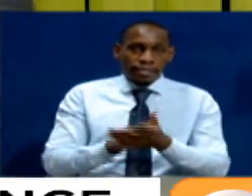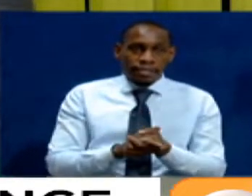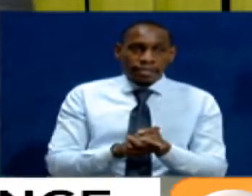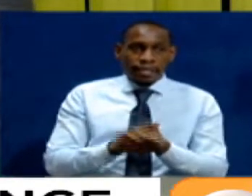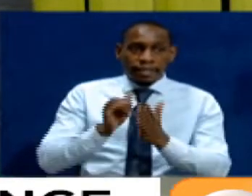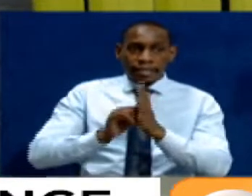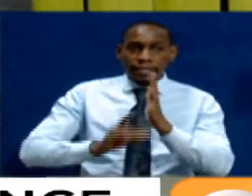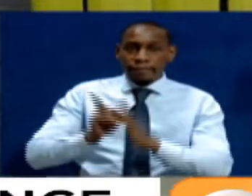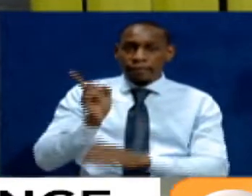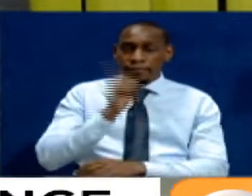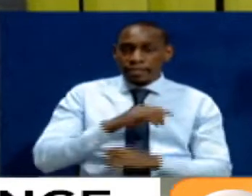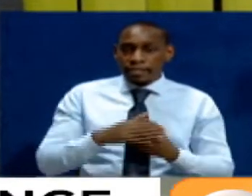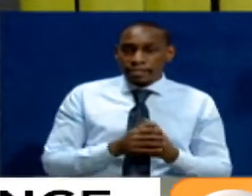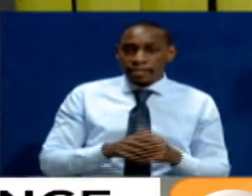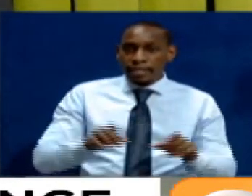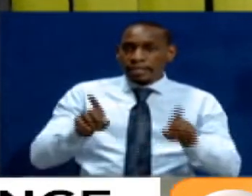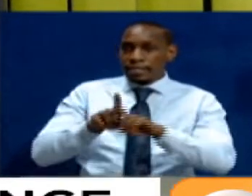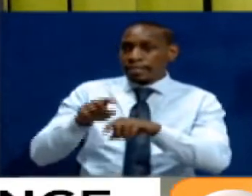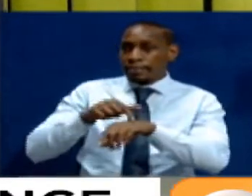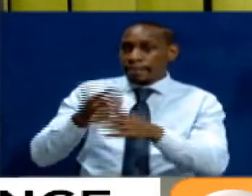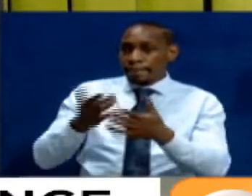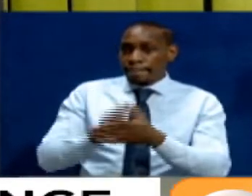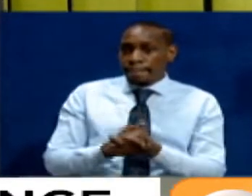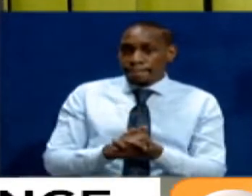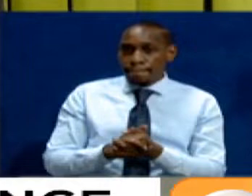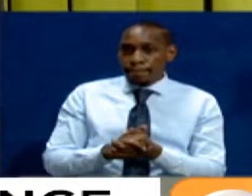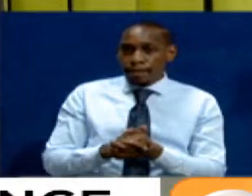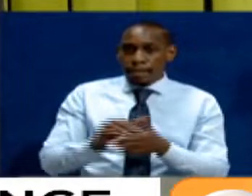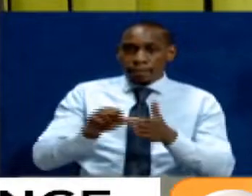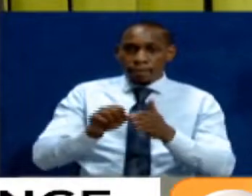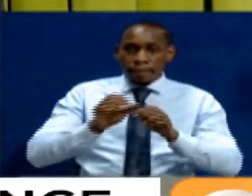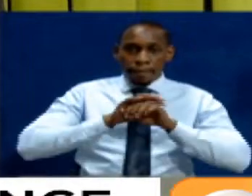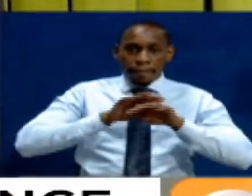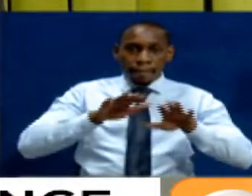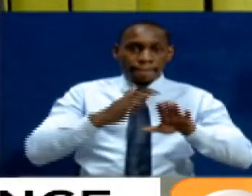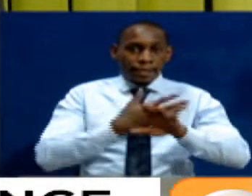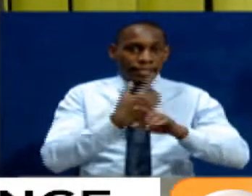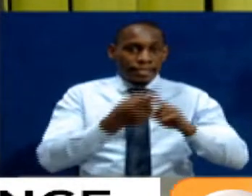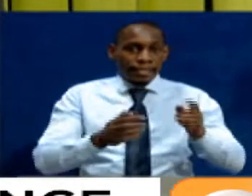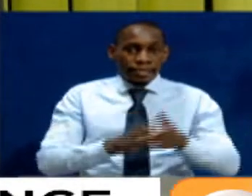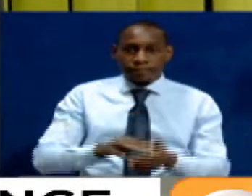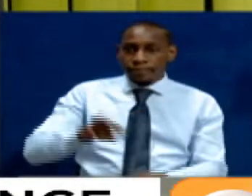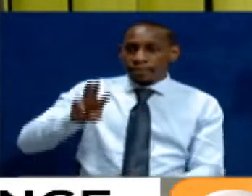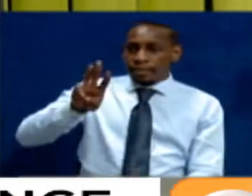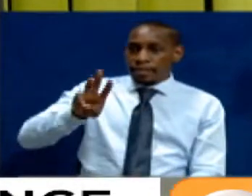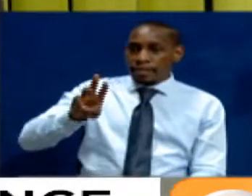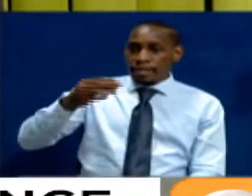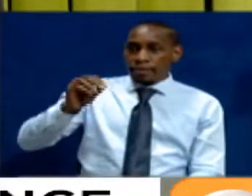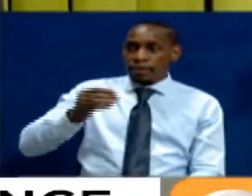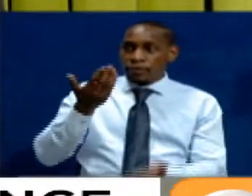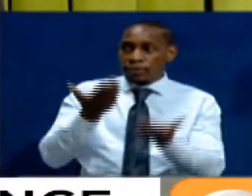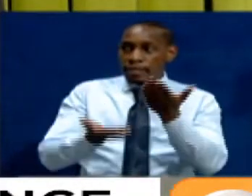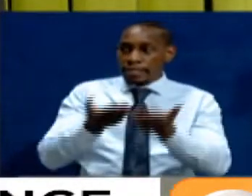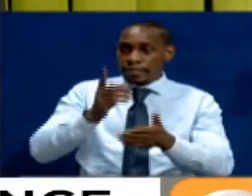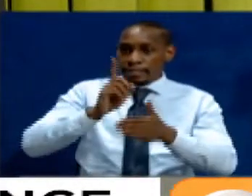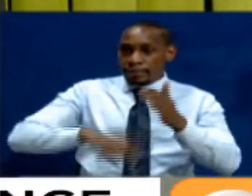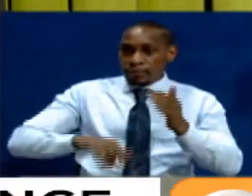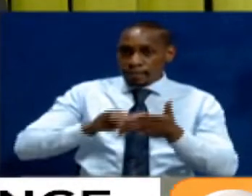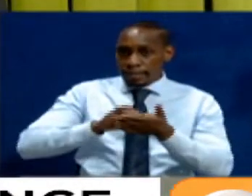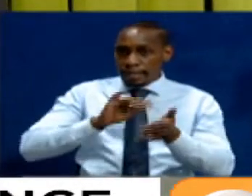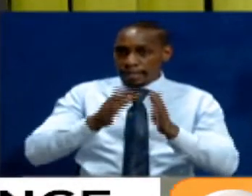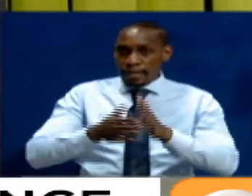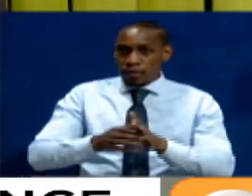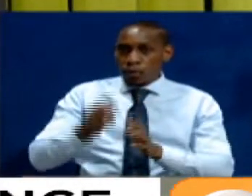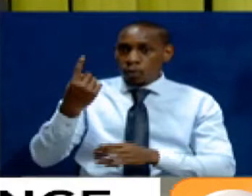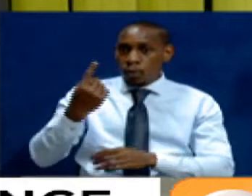have been developed. Even when the epidemic started last year, the WHO estimated that it will be at